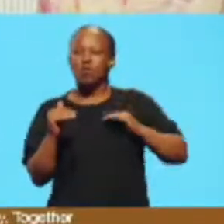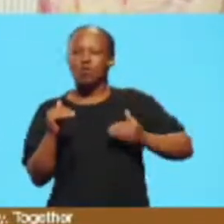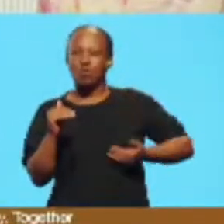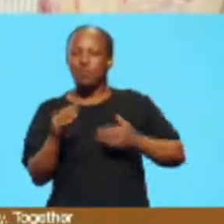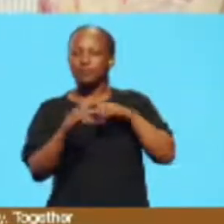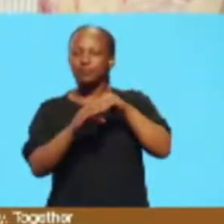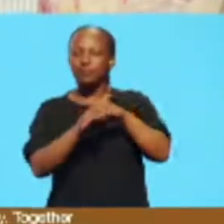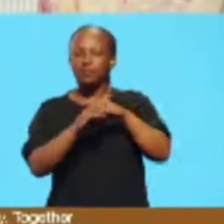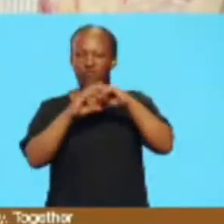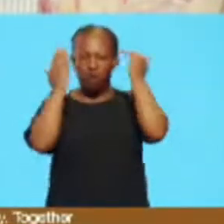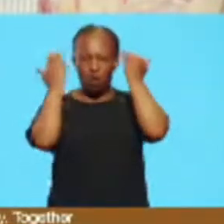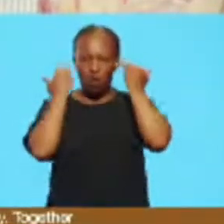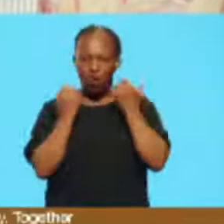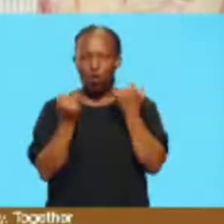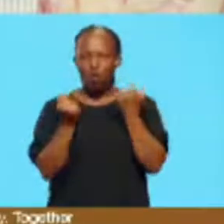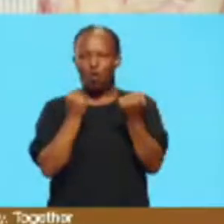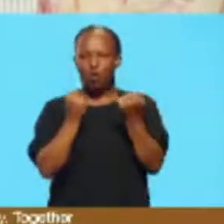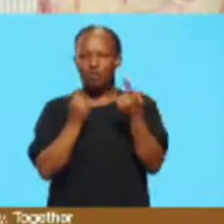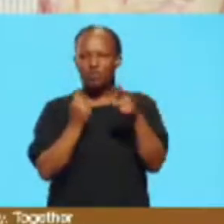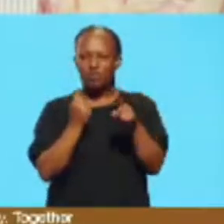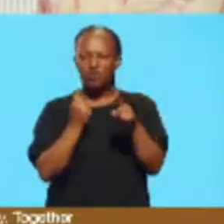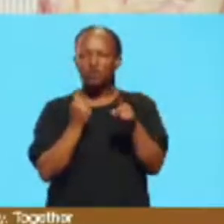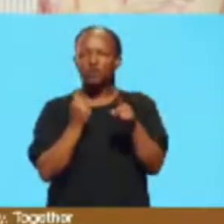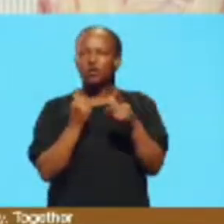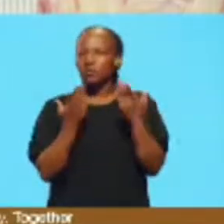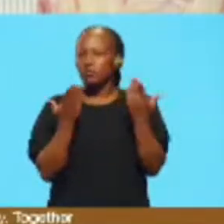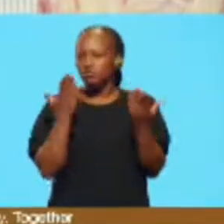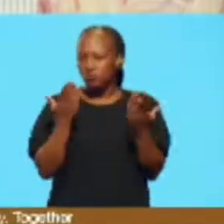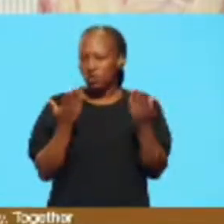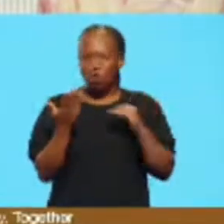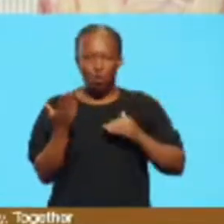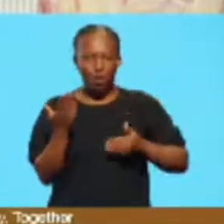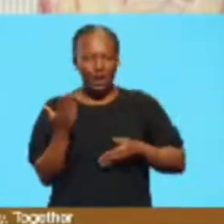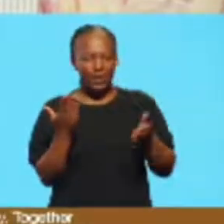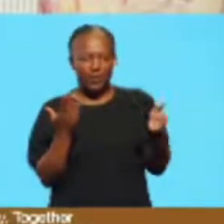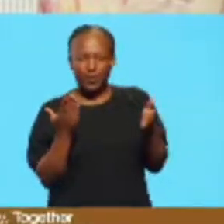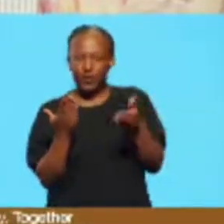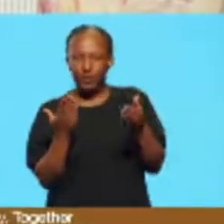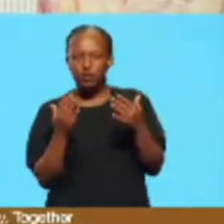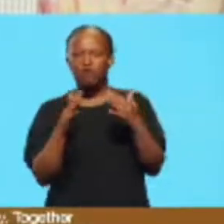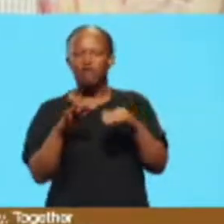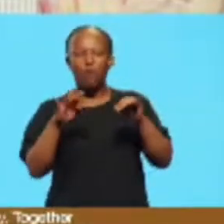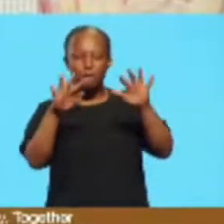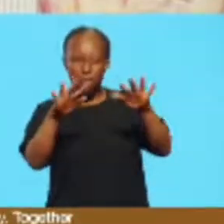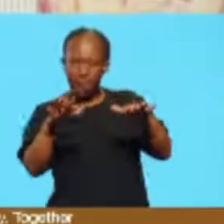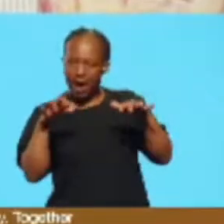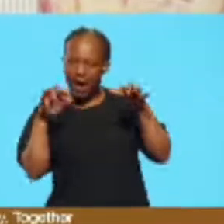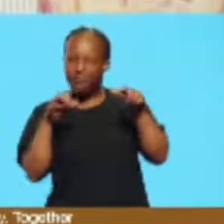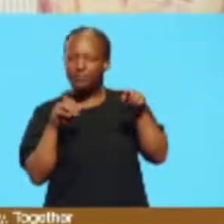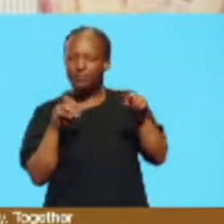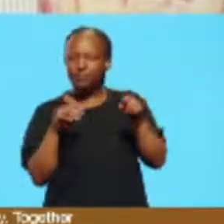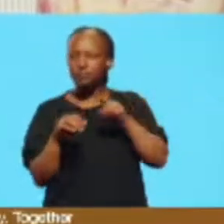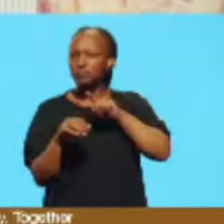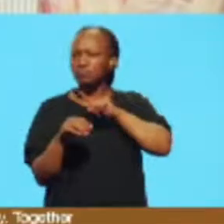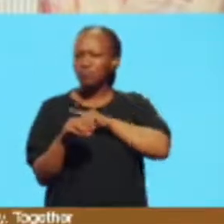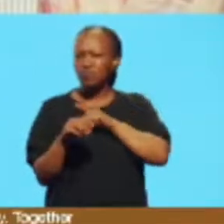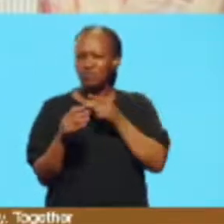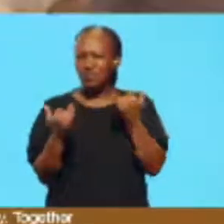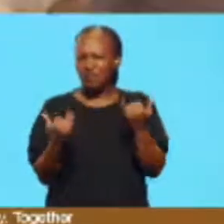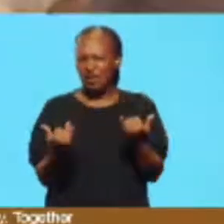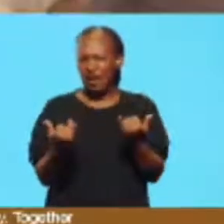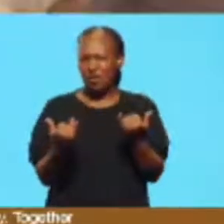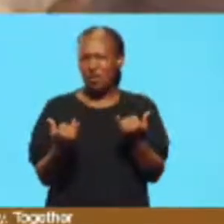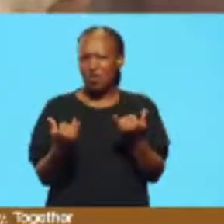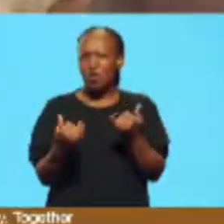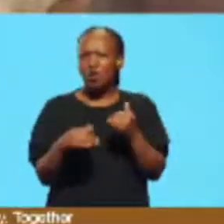the judiciary or women are not represented in the parliament and so on, why are we then now bringing